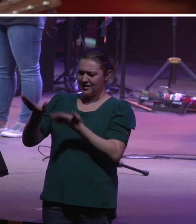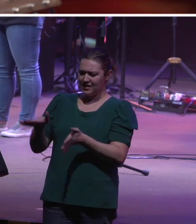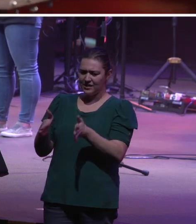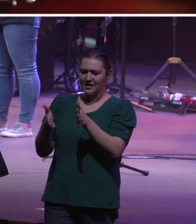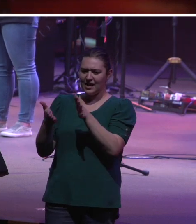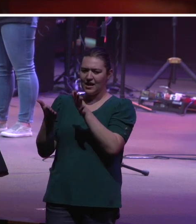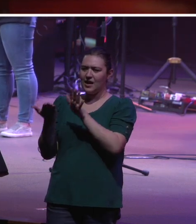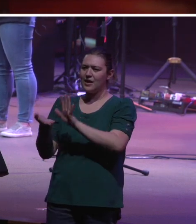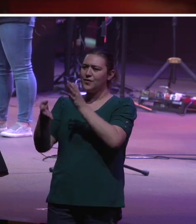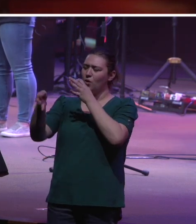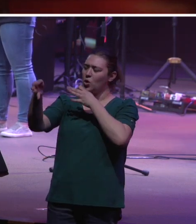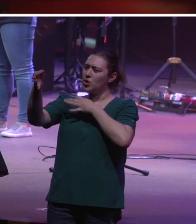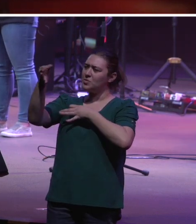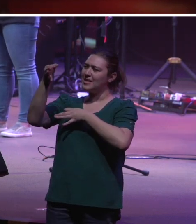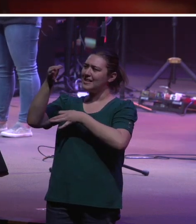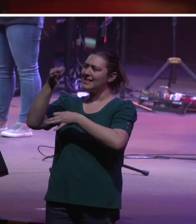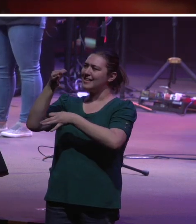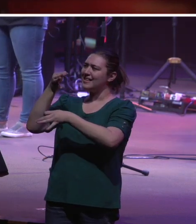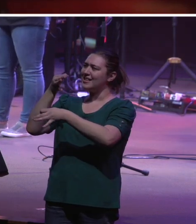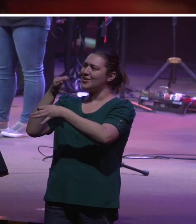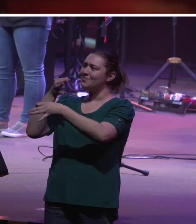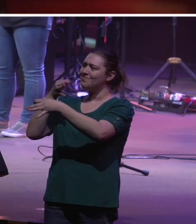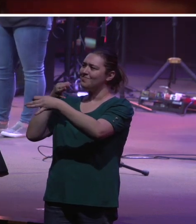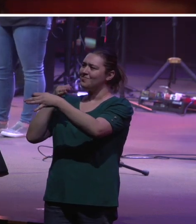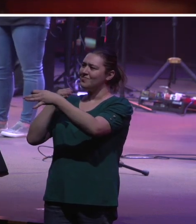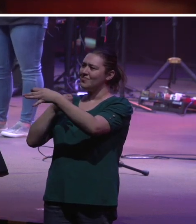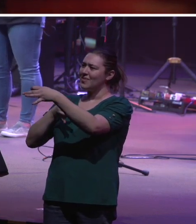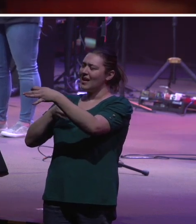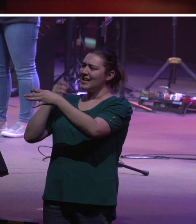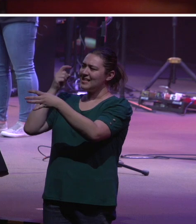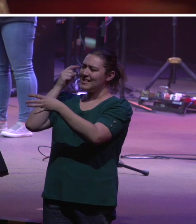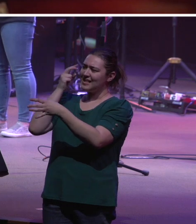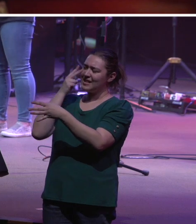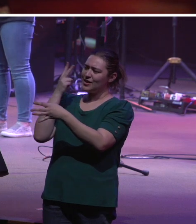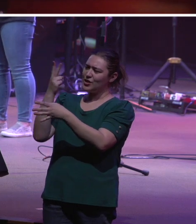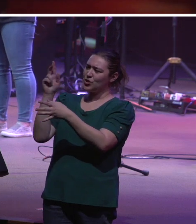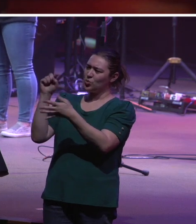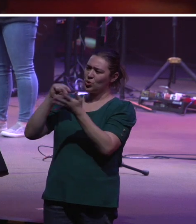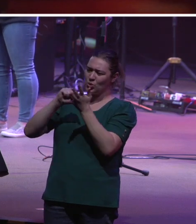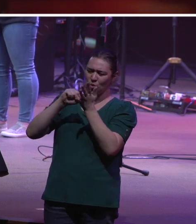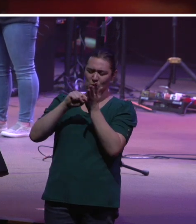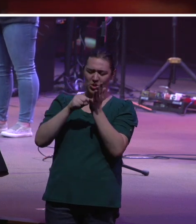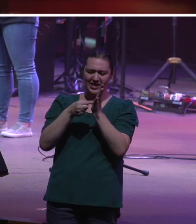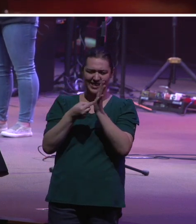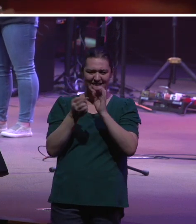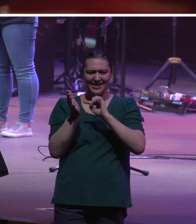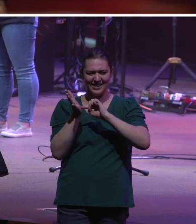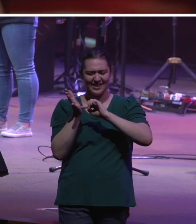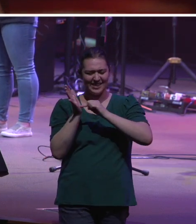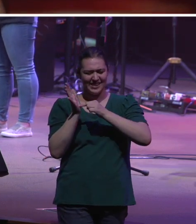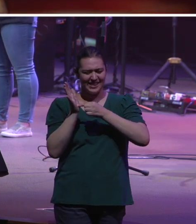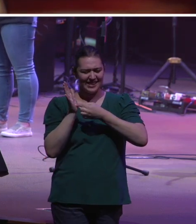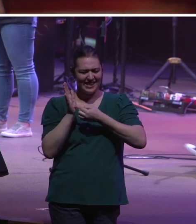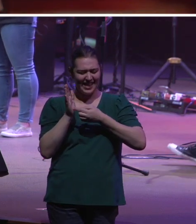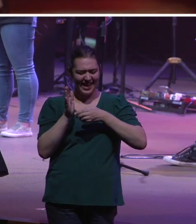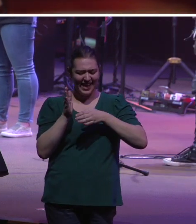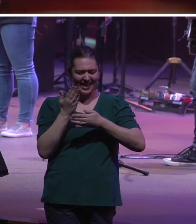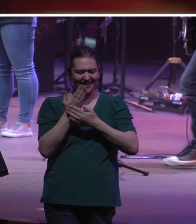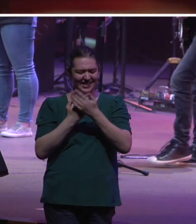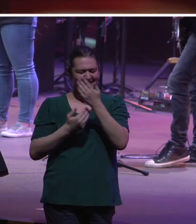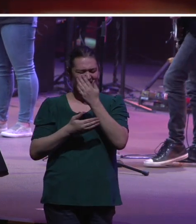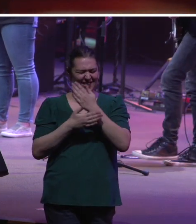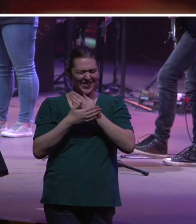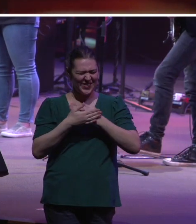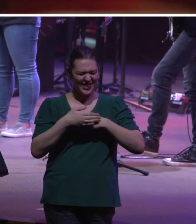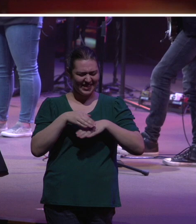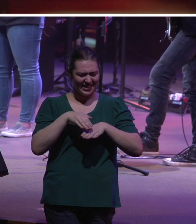bled and died for me. I see his wounds, his hands,